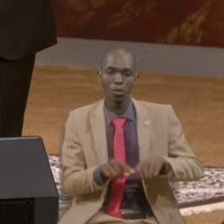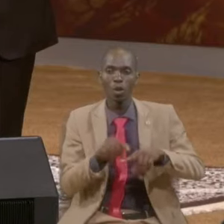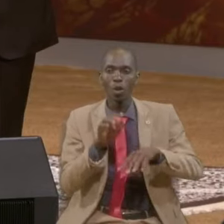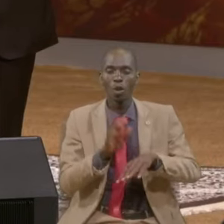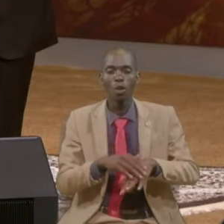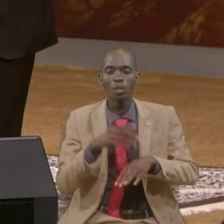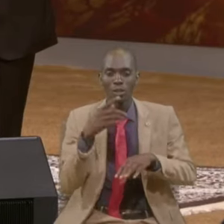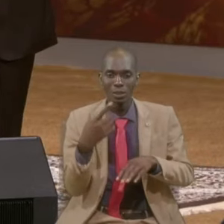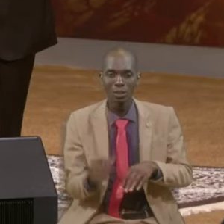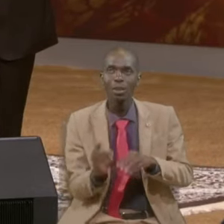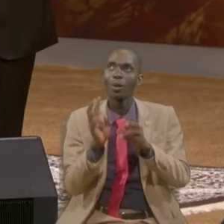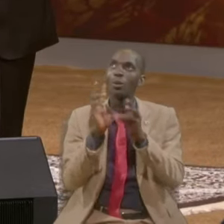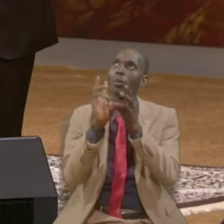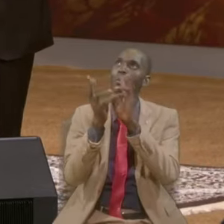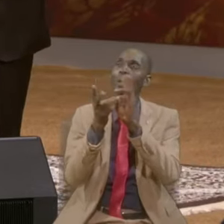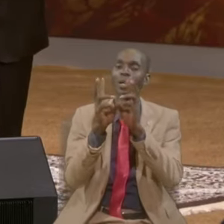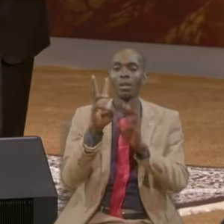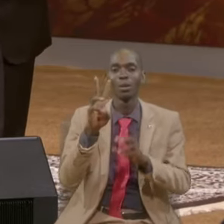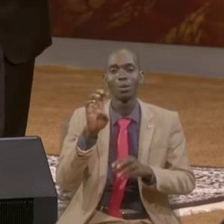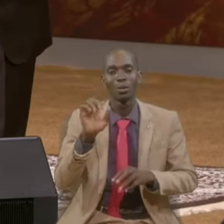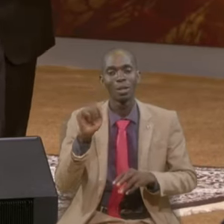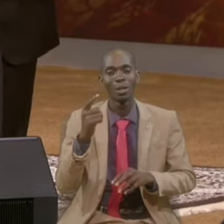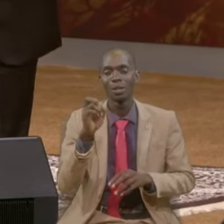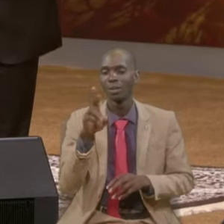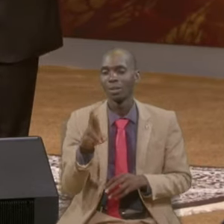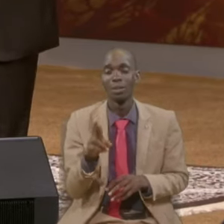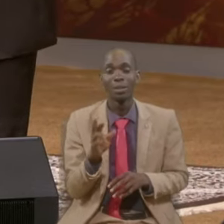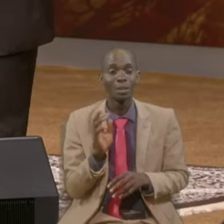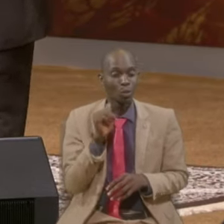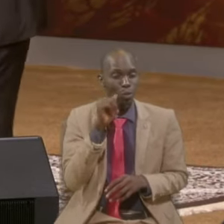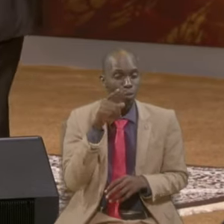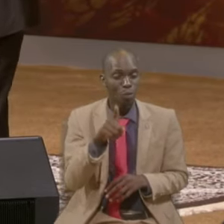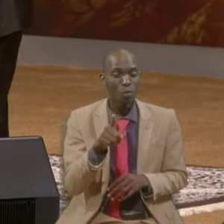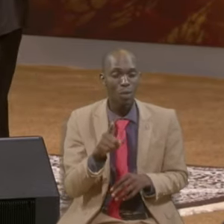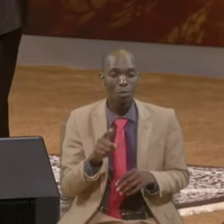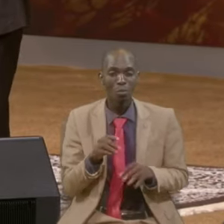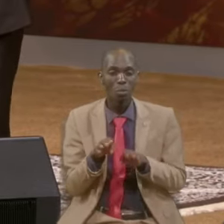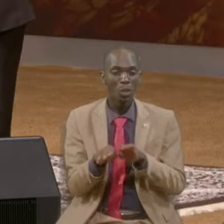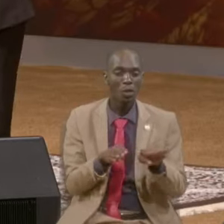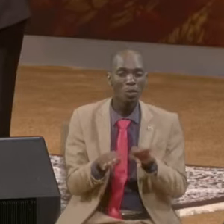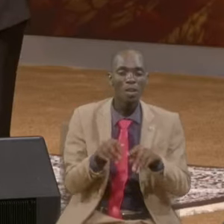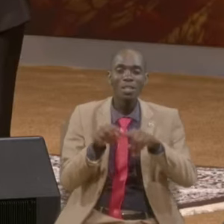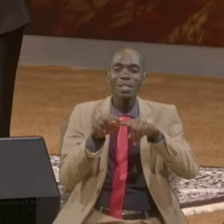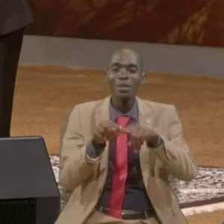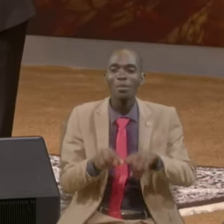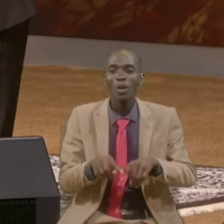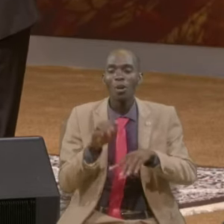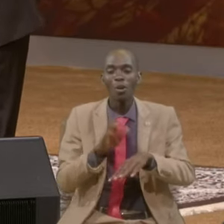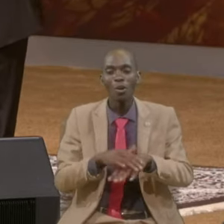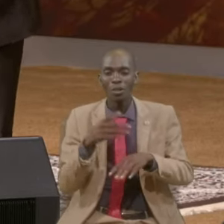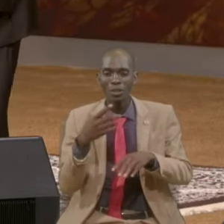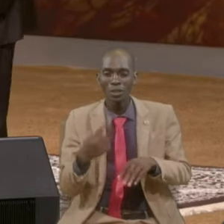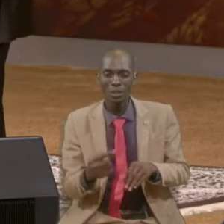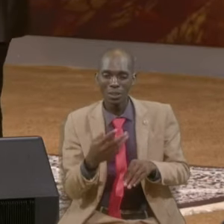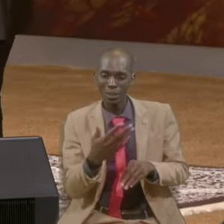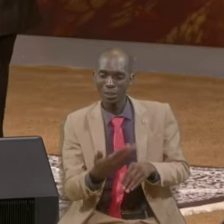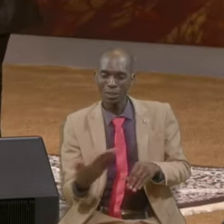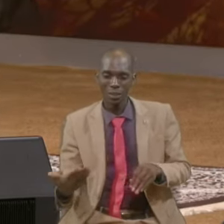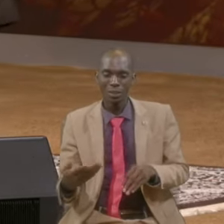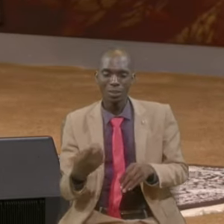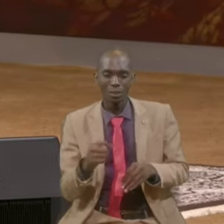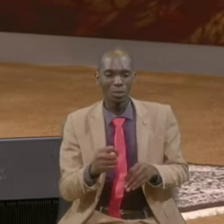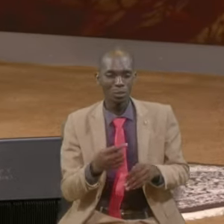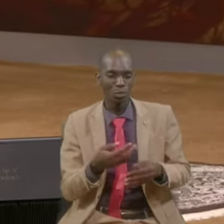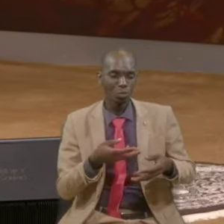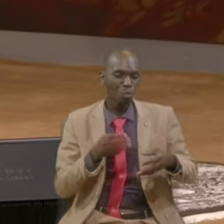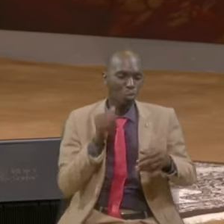changing climate. Her behavior depends on the changing interaction she has with people.